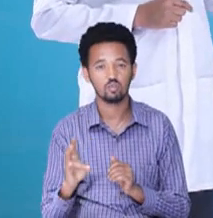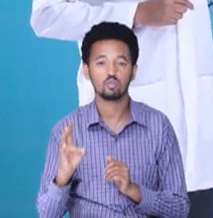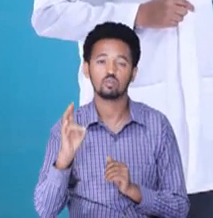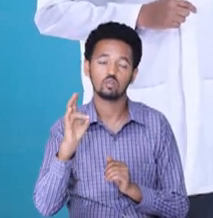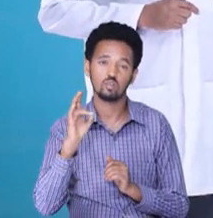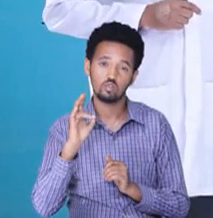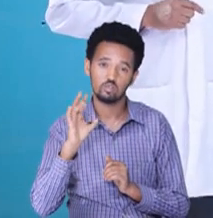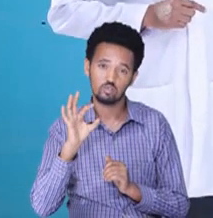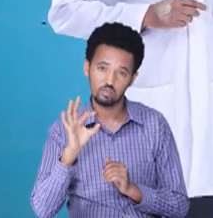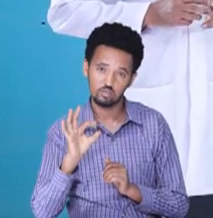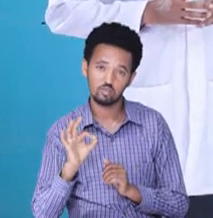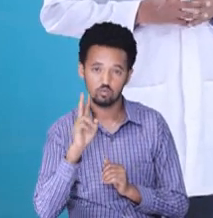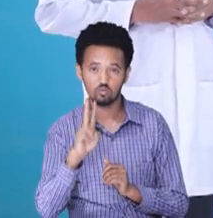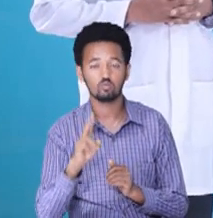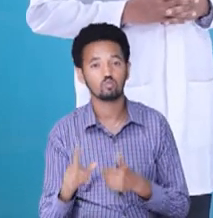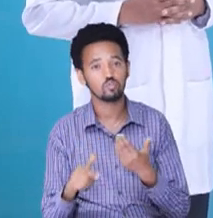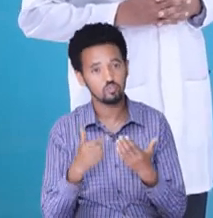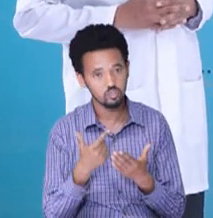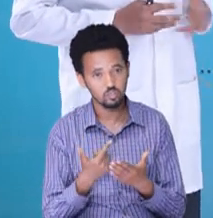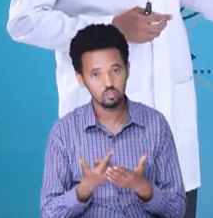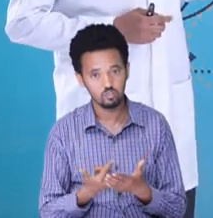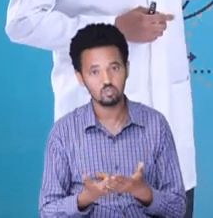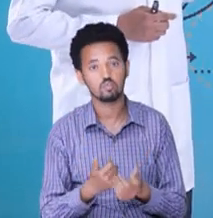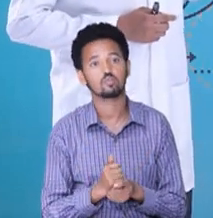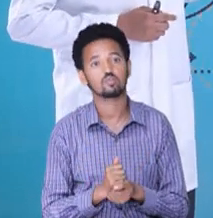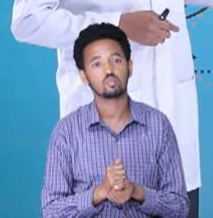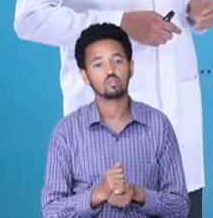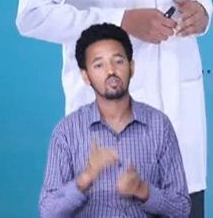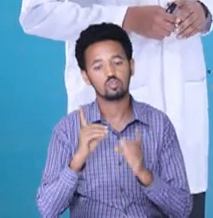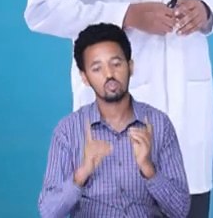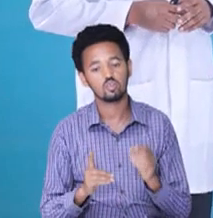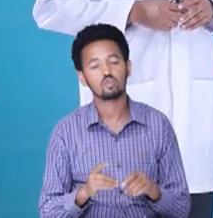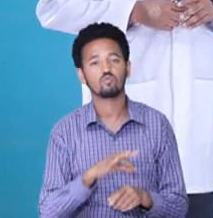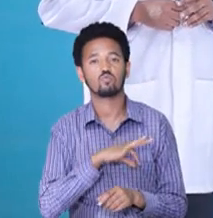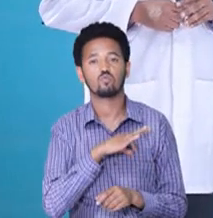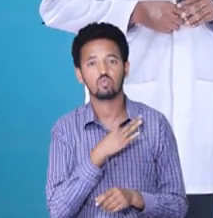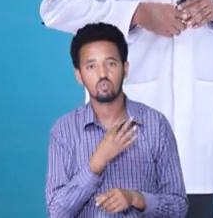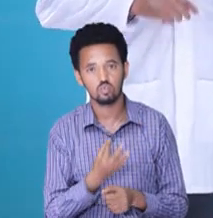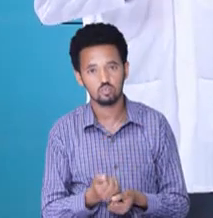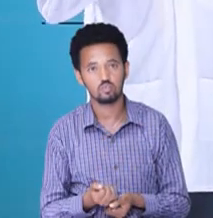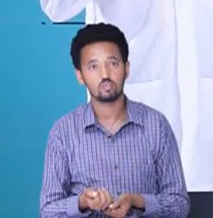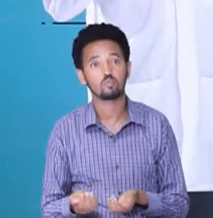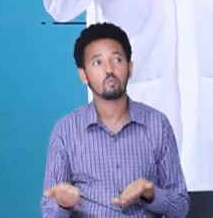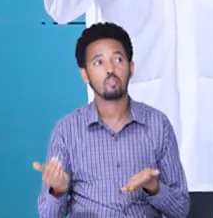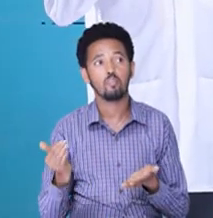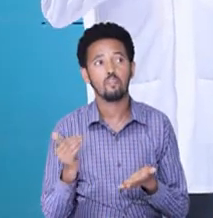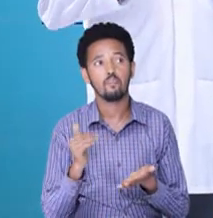1792. The convention met in September 1792 and declared France a republic.